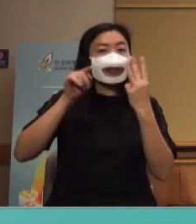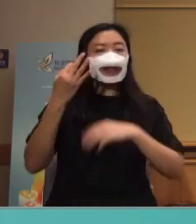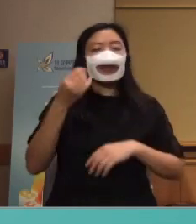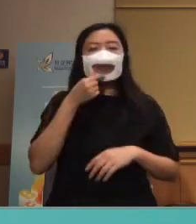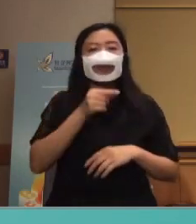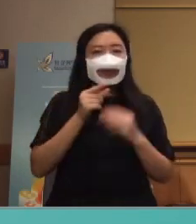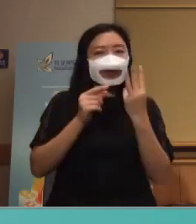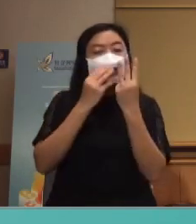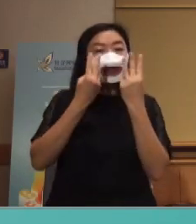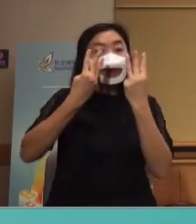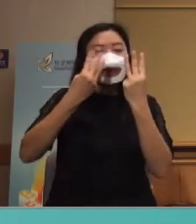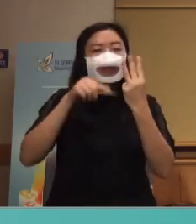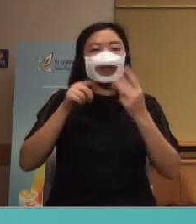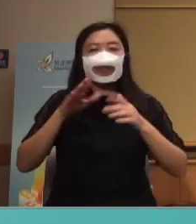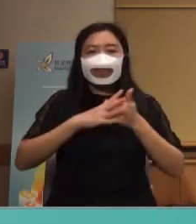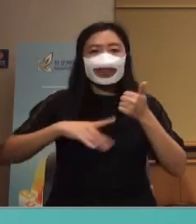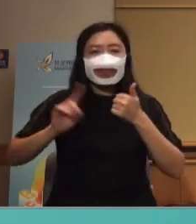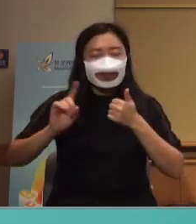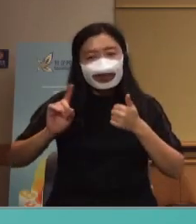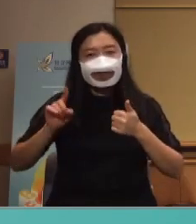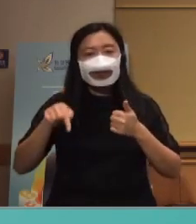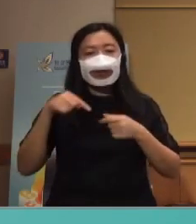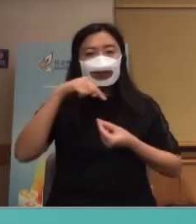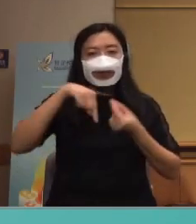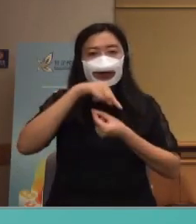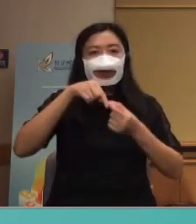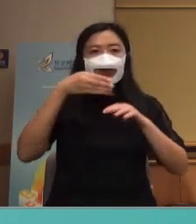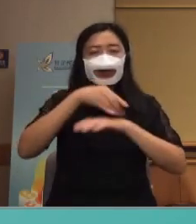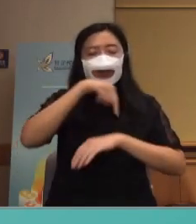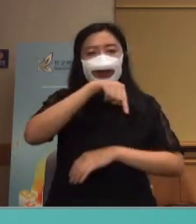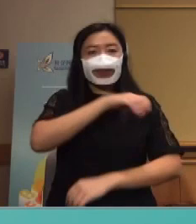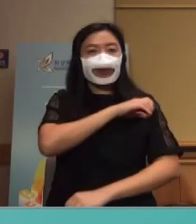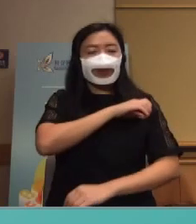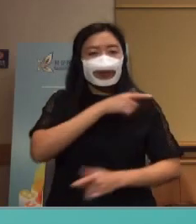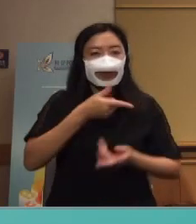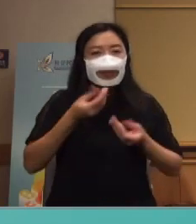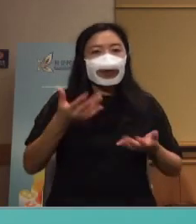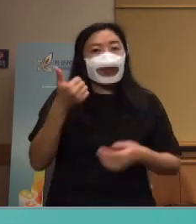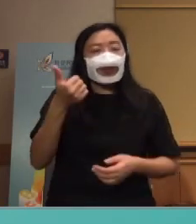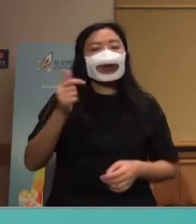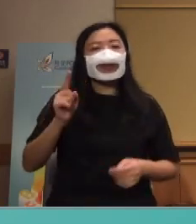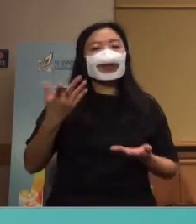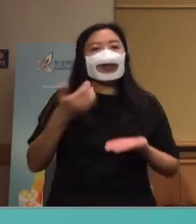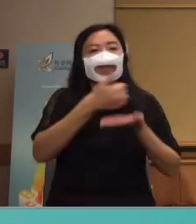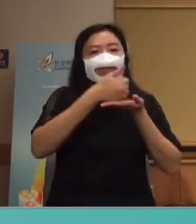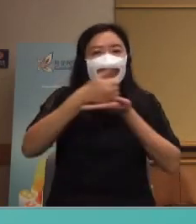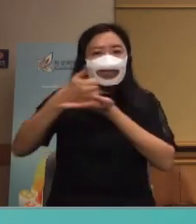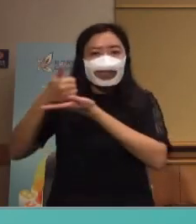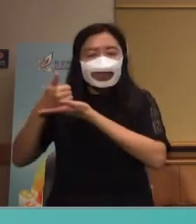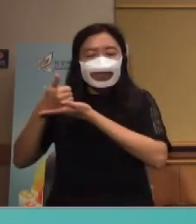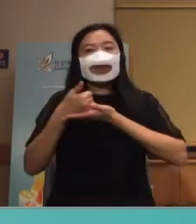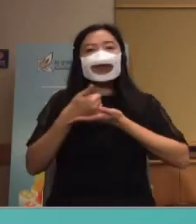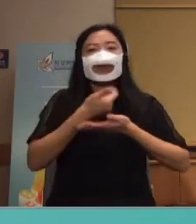have two amazing projects in the beginning to share their experiences and how they launched their NFTs and different Web3 technologies